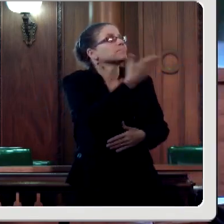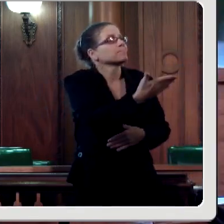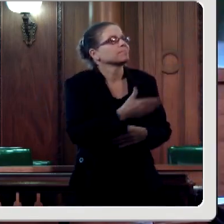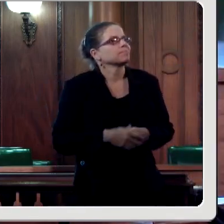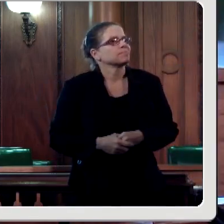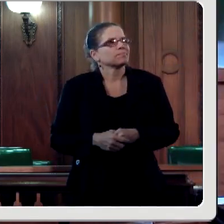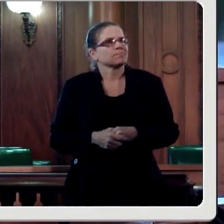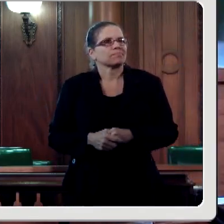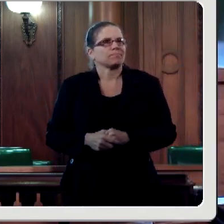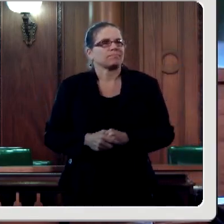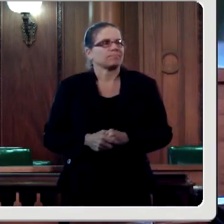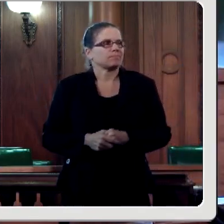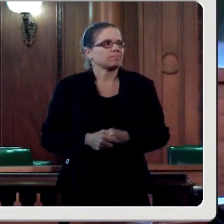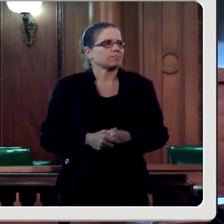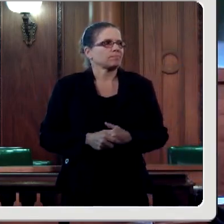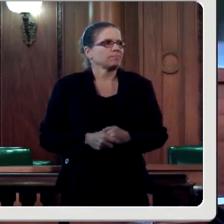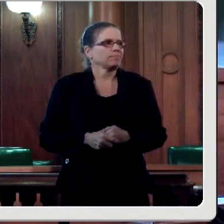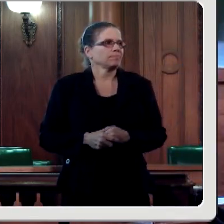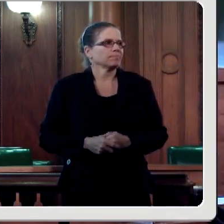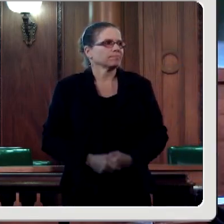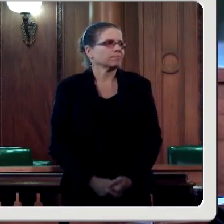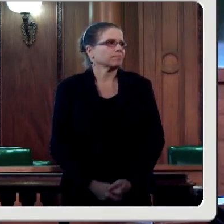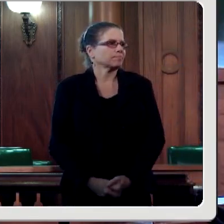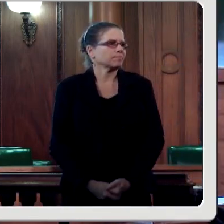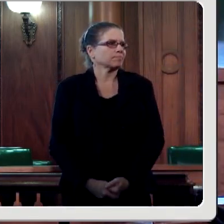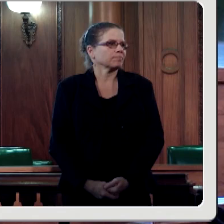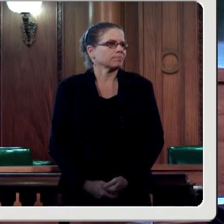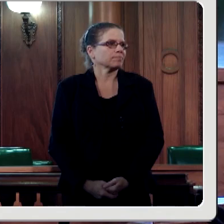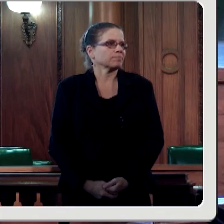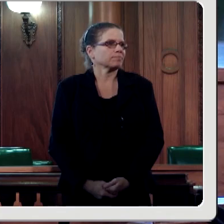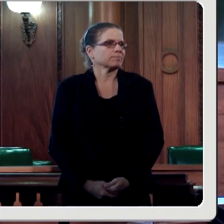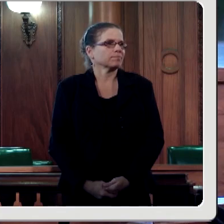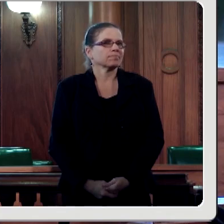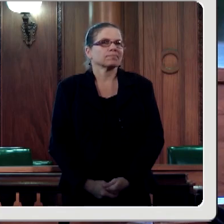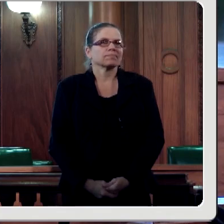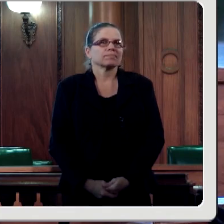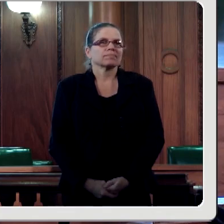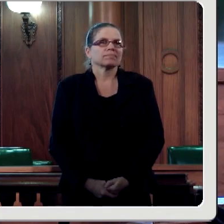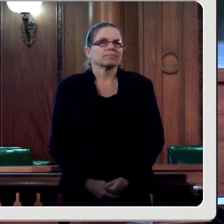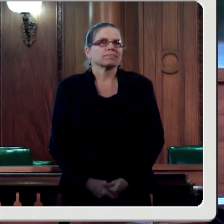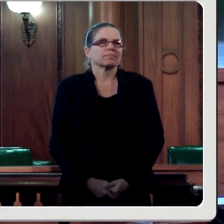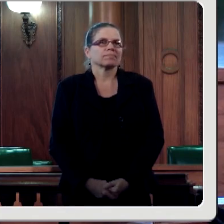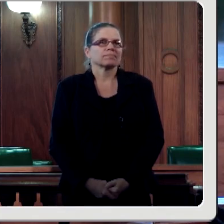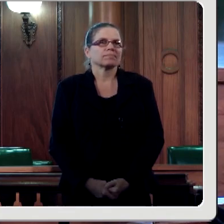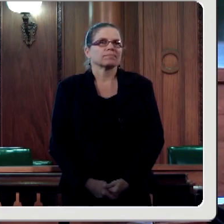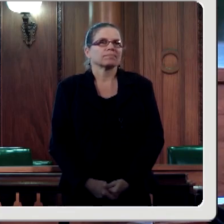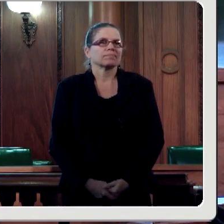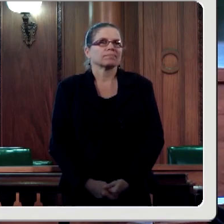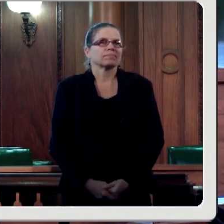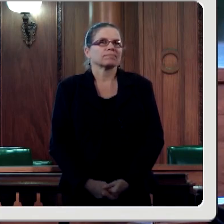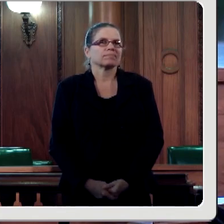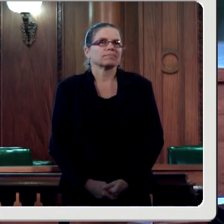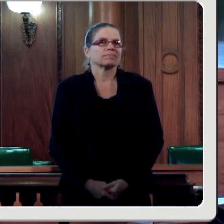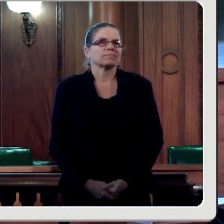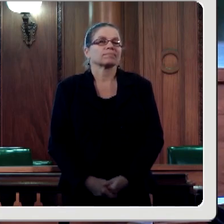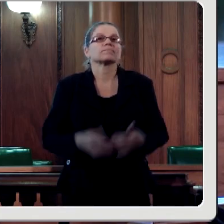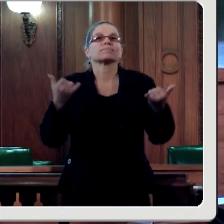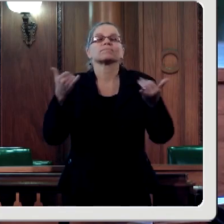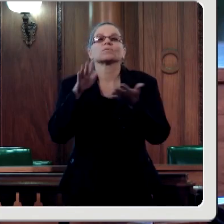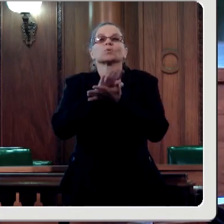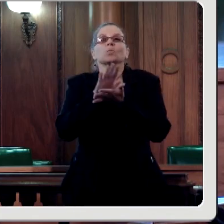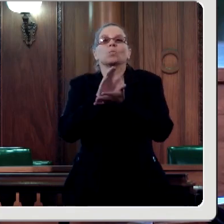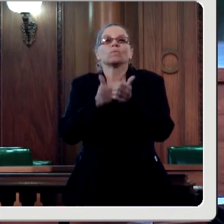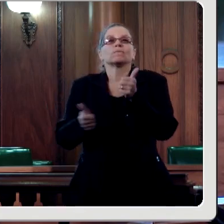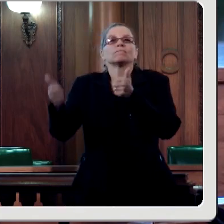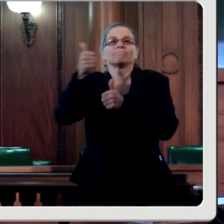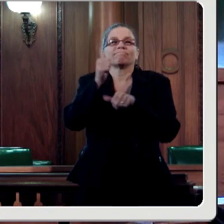Thank you, Commissioner Clapper. We'll now move to the educational component. Superintendent Dan Warwick is here, and I know he has a